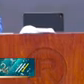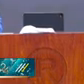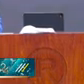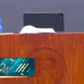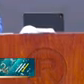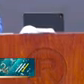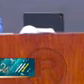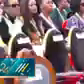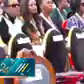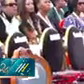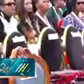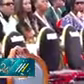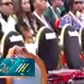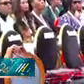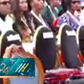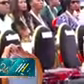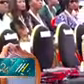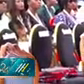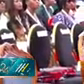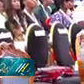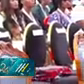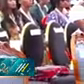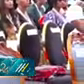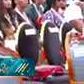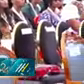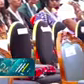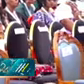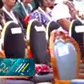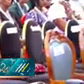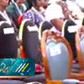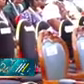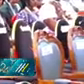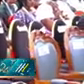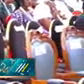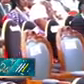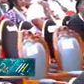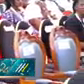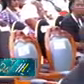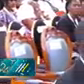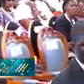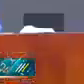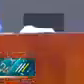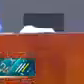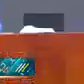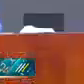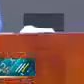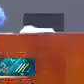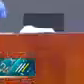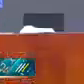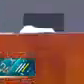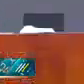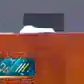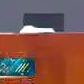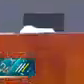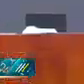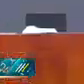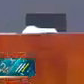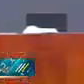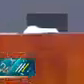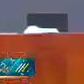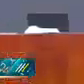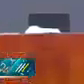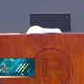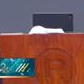God that can never be changed I want you to know evil can cannot take over our Nations and we cannot